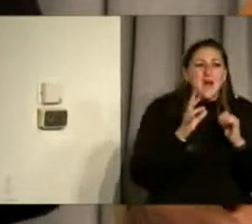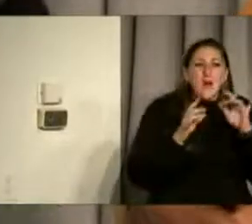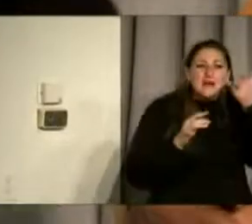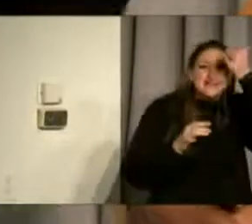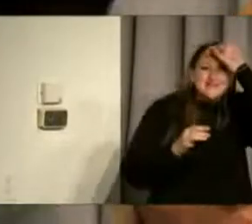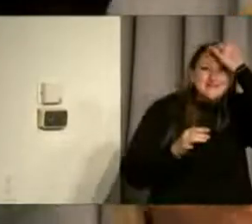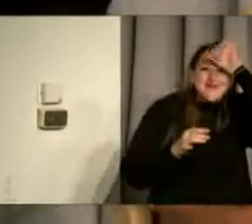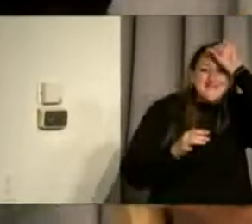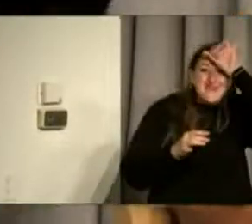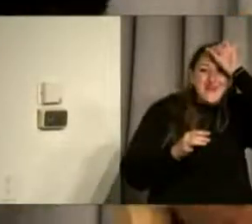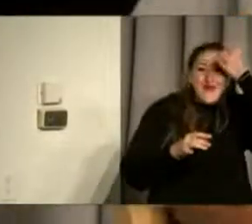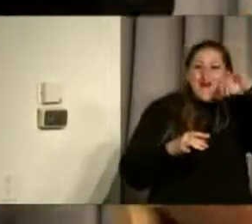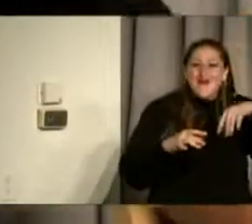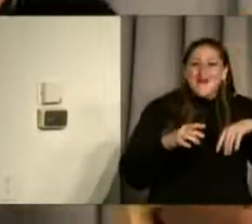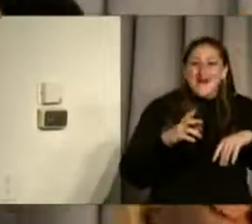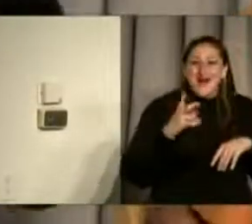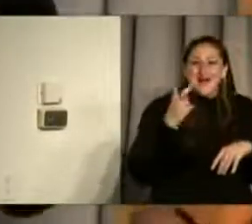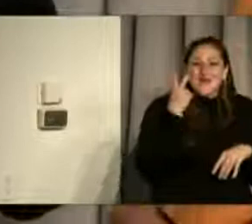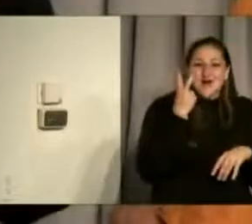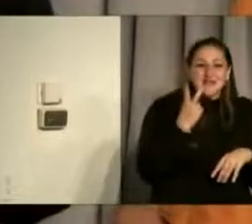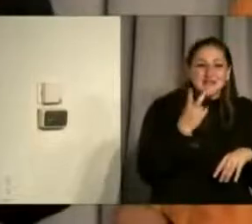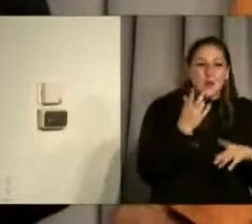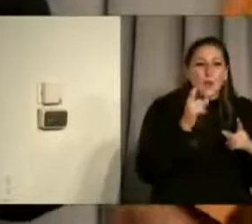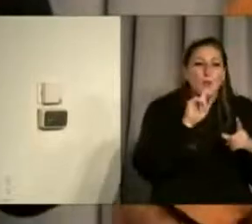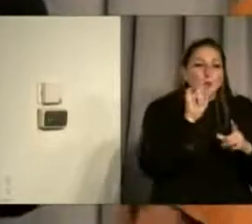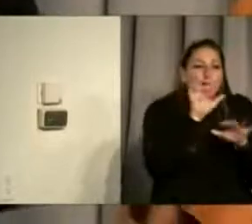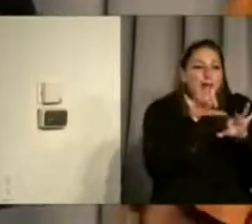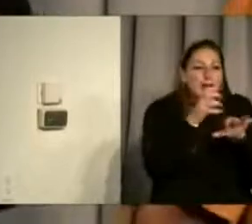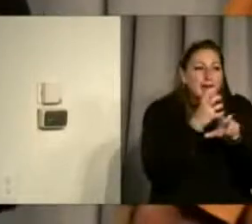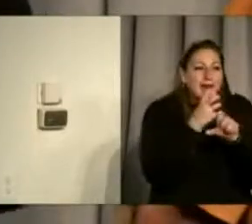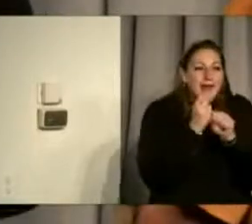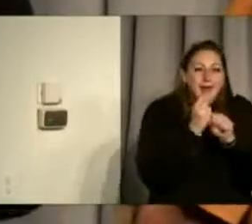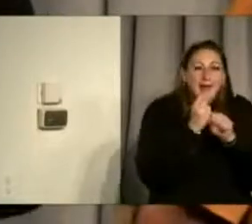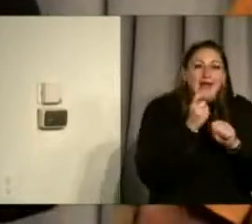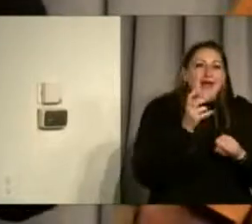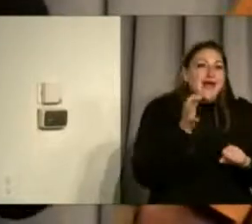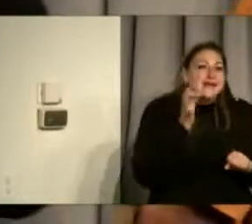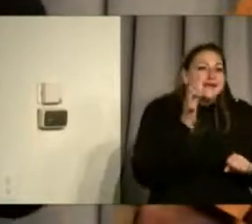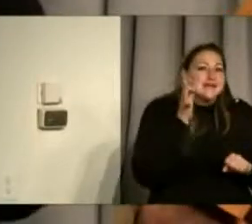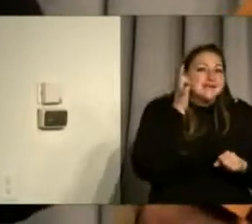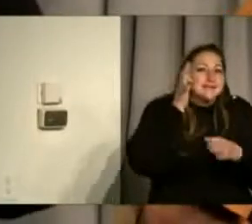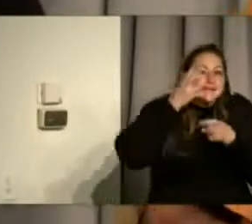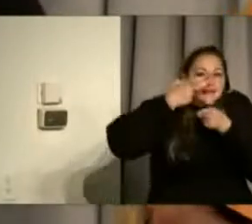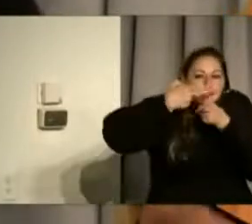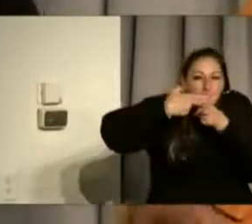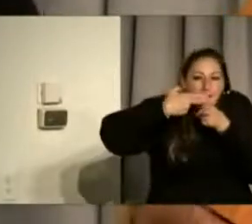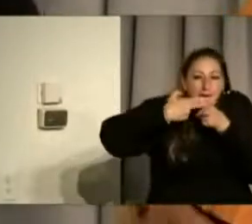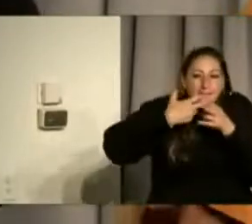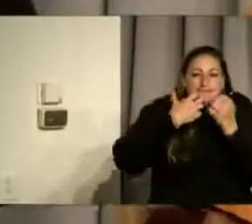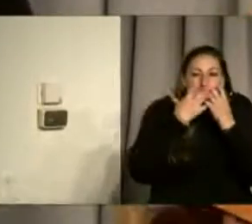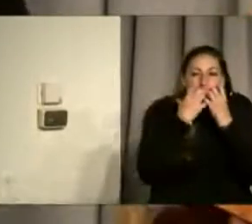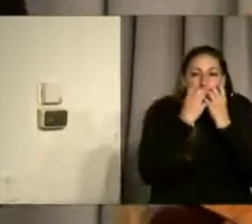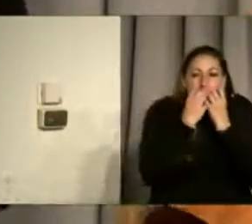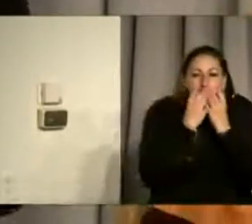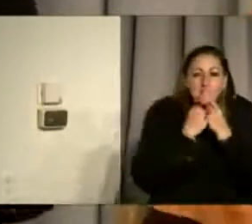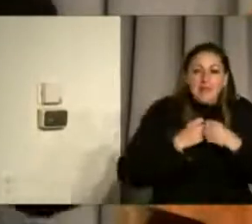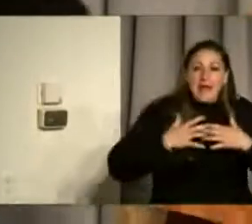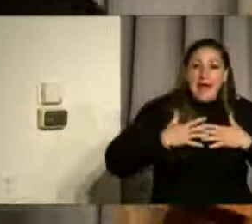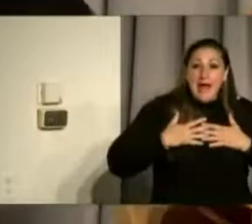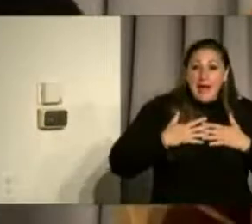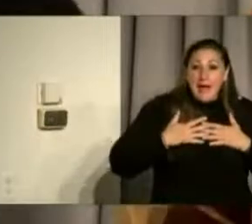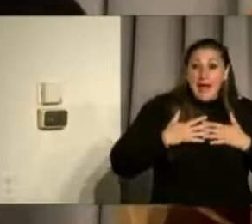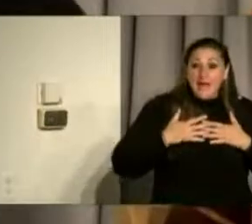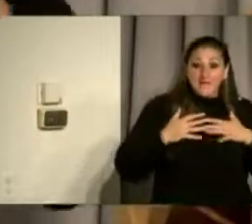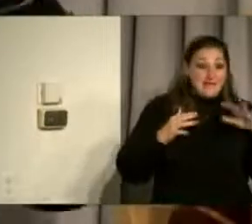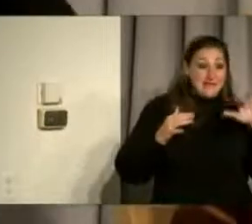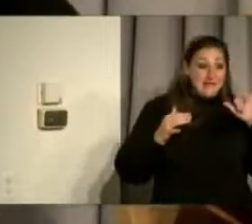buffalo. I wanted to know where could I get an Indian name. See, I have an Indian name, but I don't know it